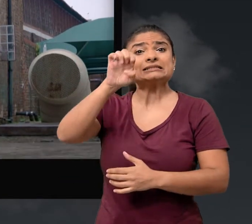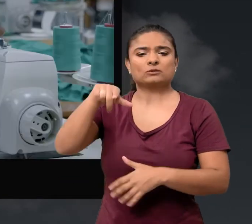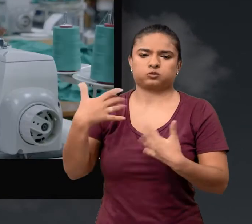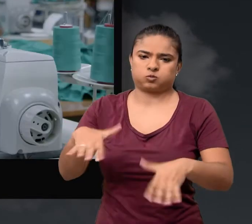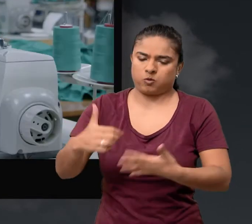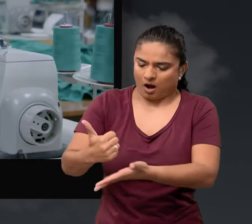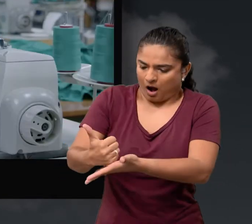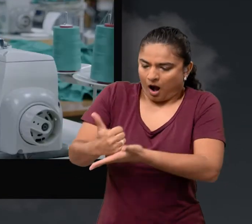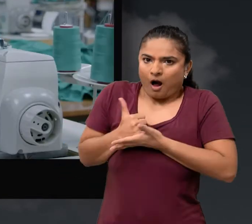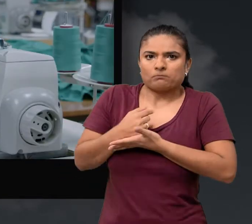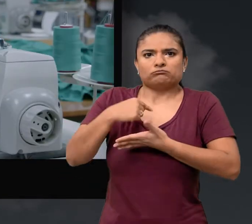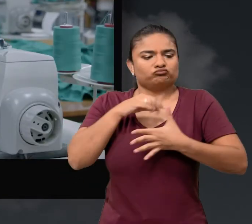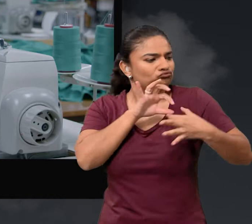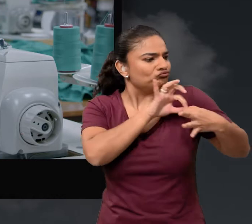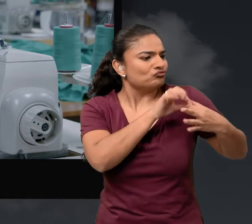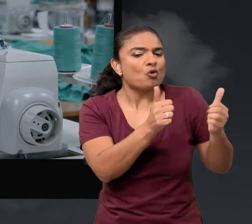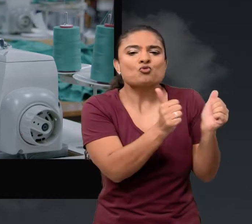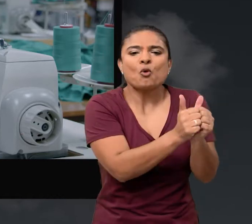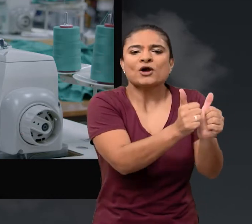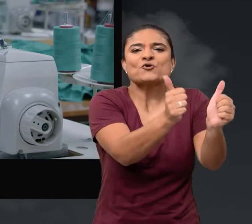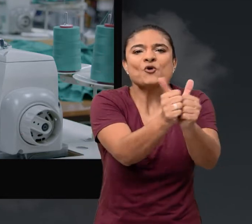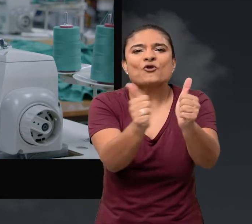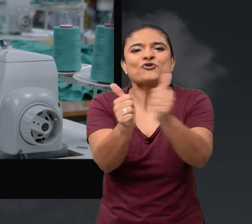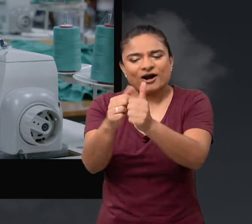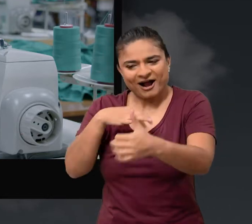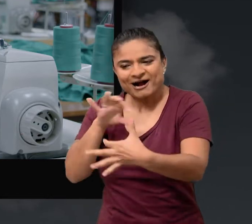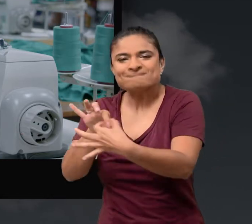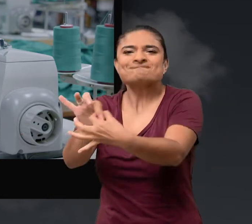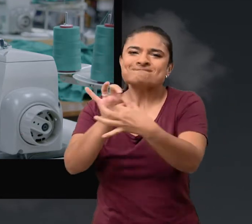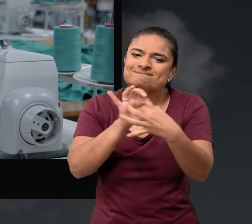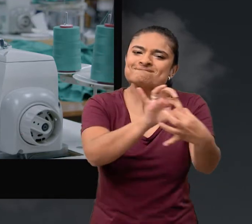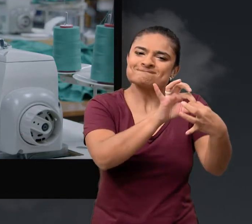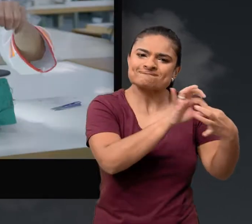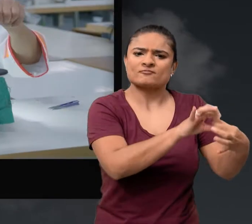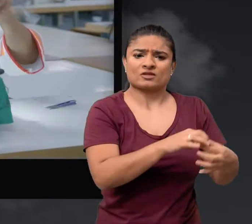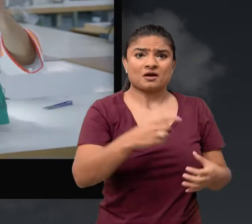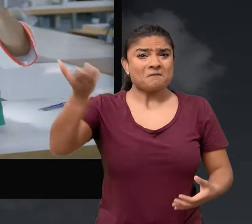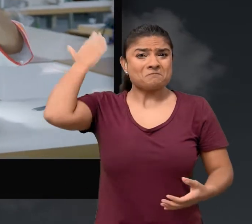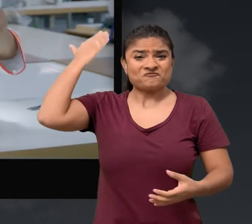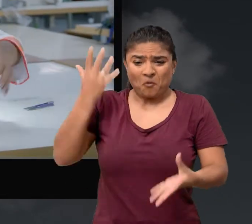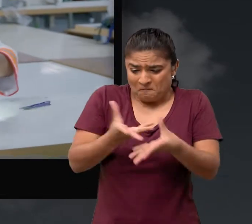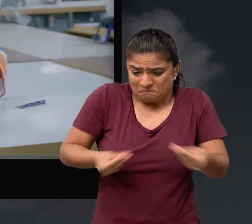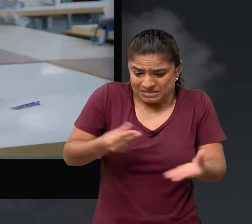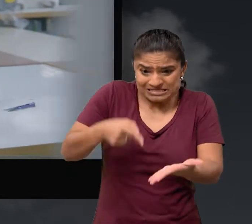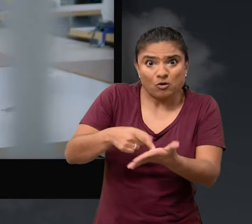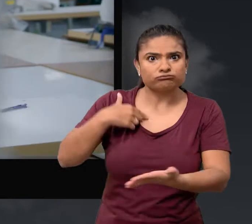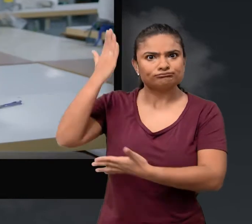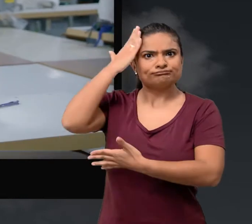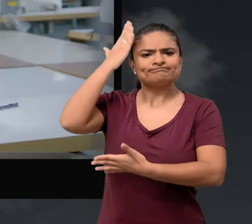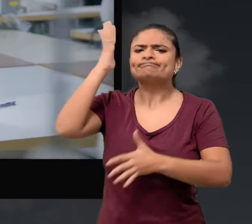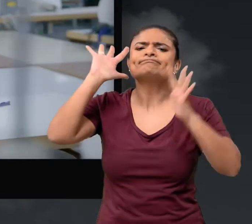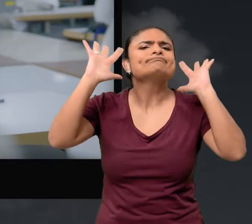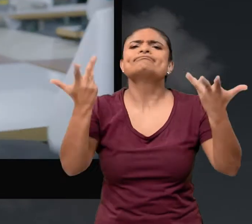At SEE, it helped me a lot, to work amongst my colleagues. I never used to know much